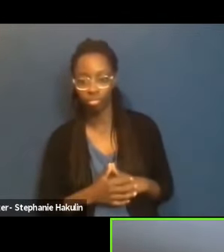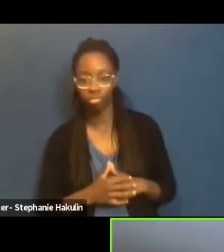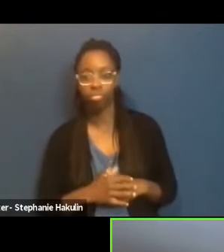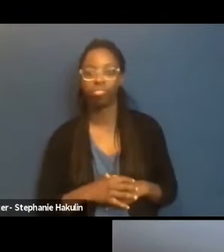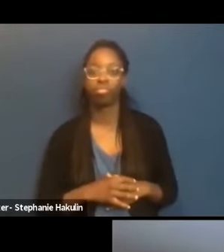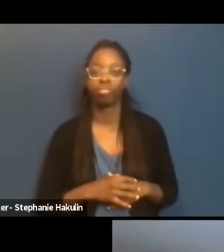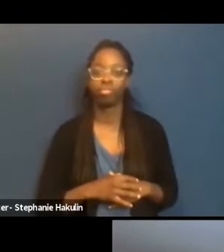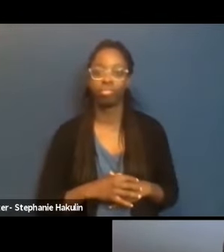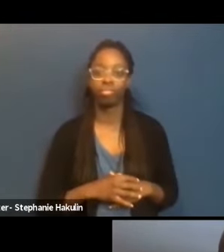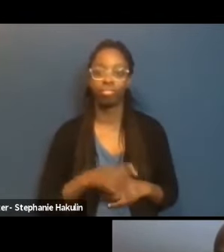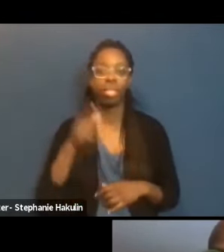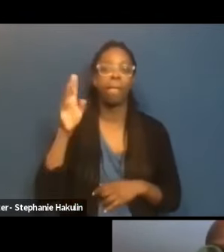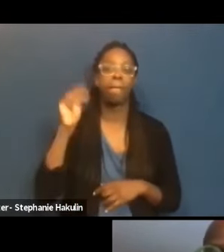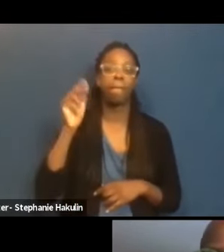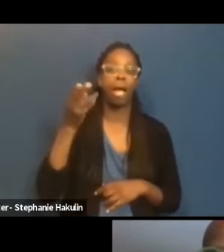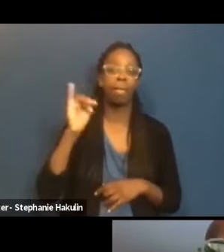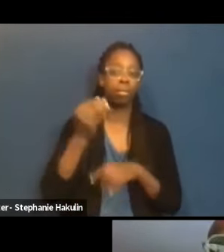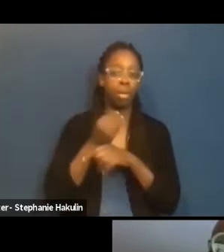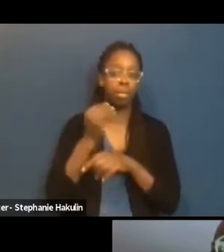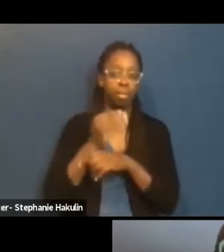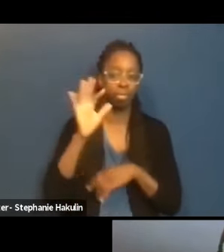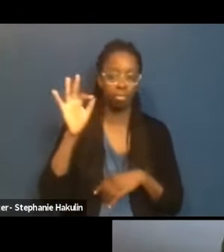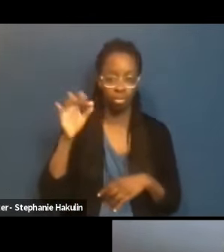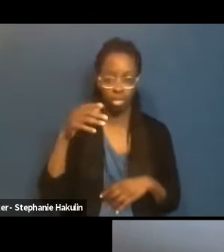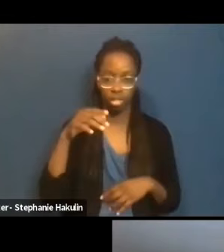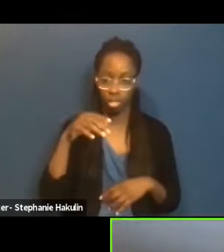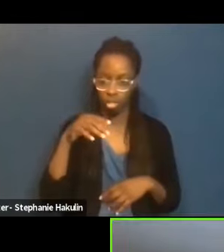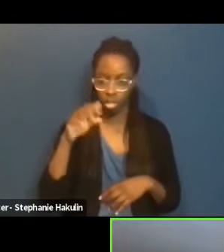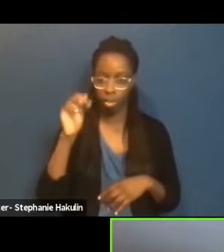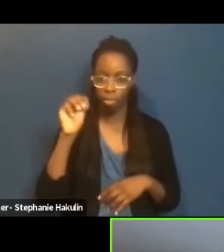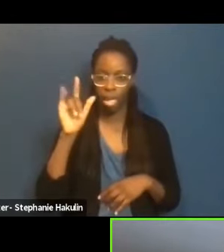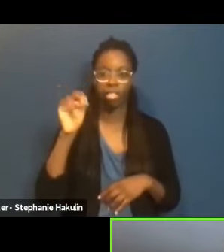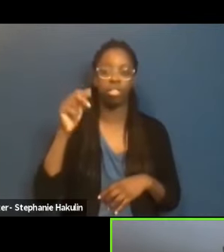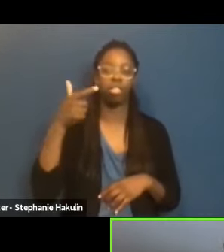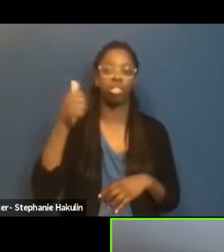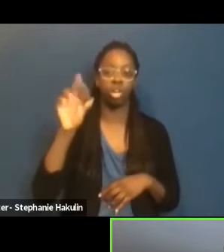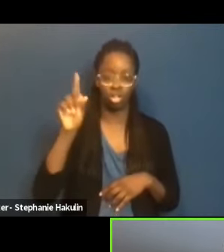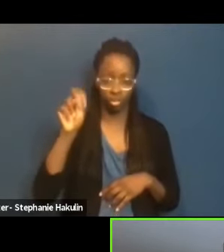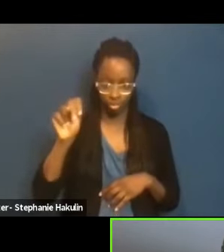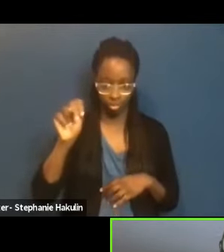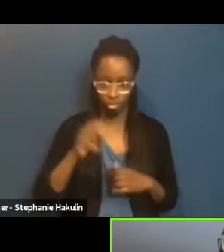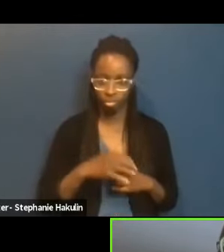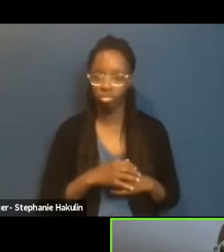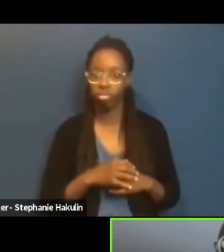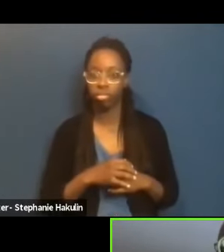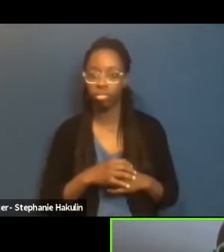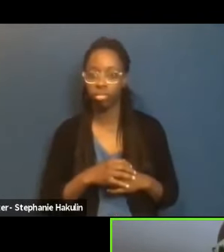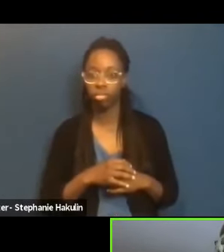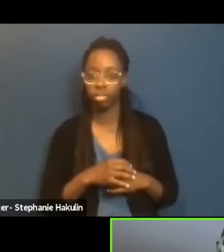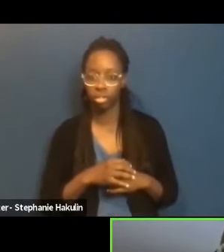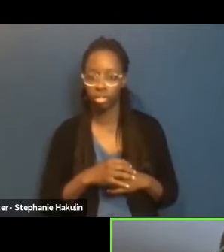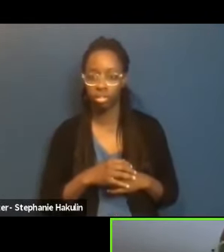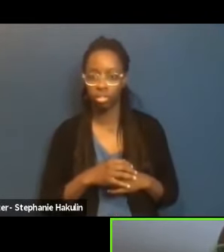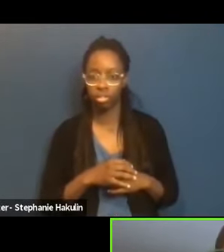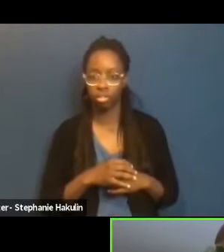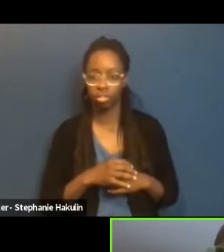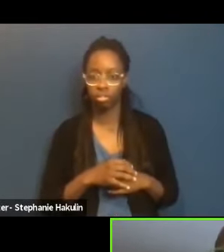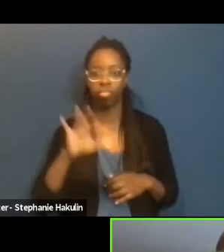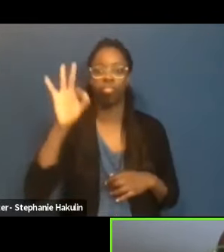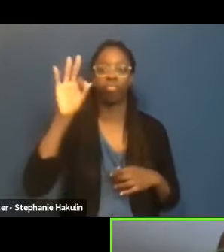Florida. We are going to hear from poets representing Fayetteville, North